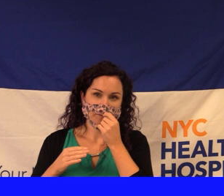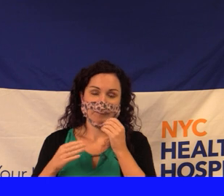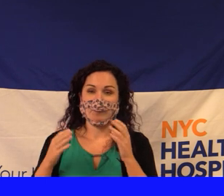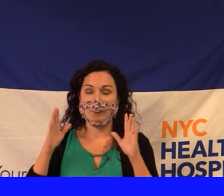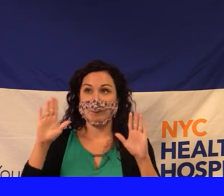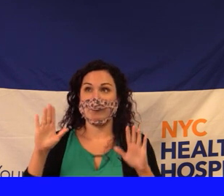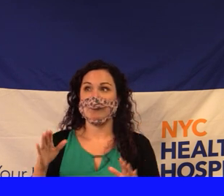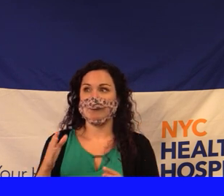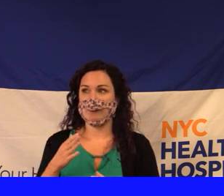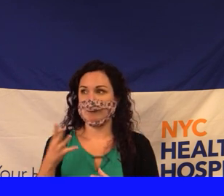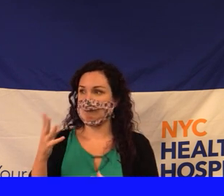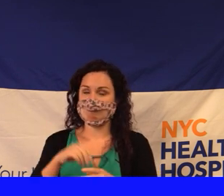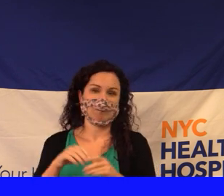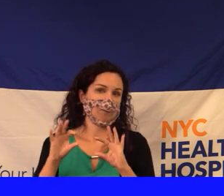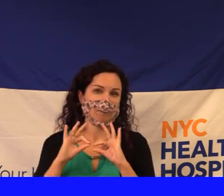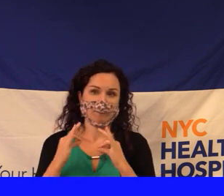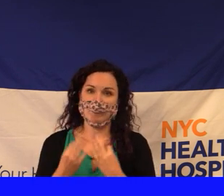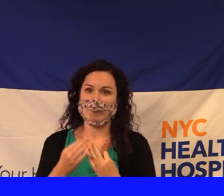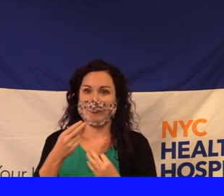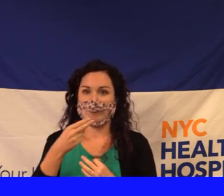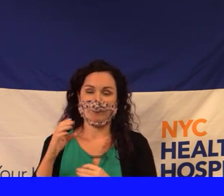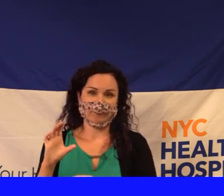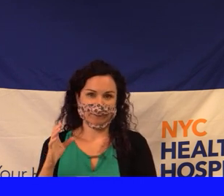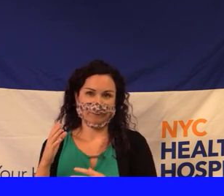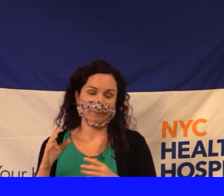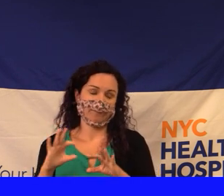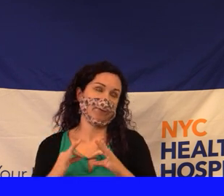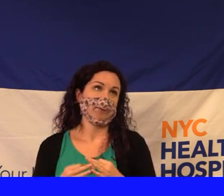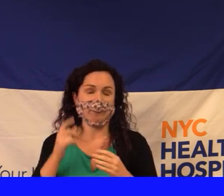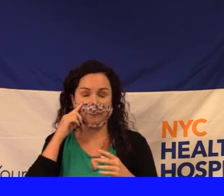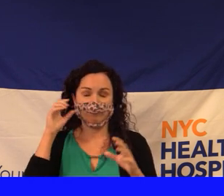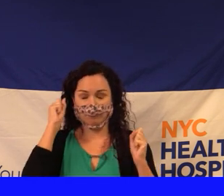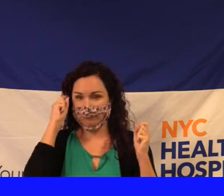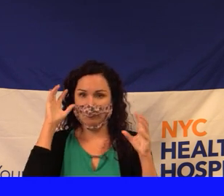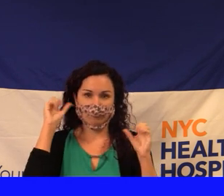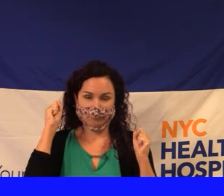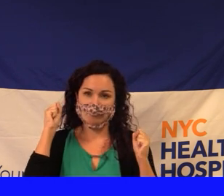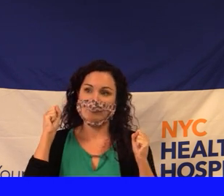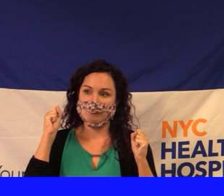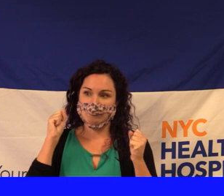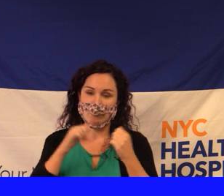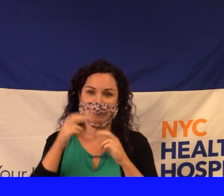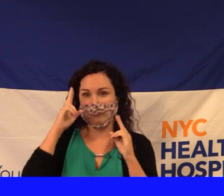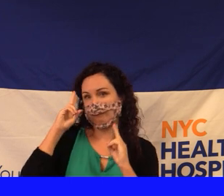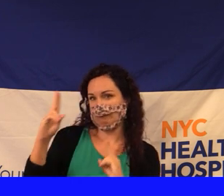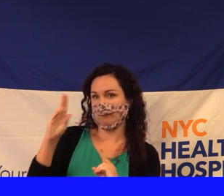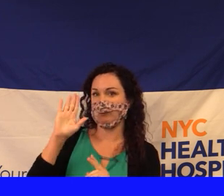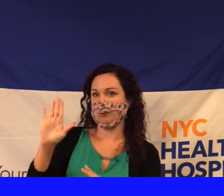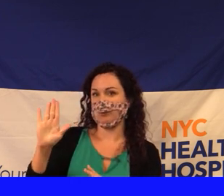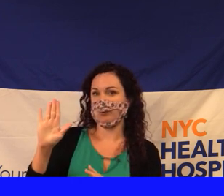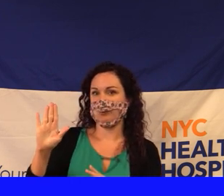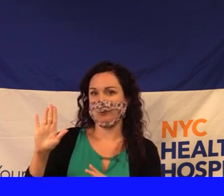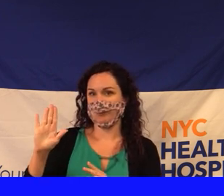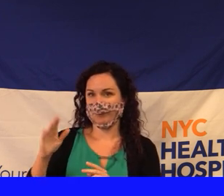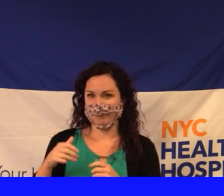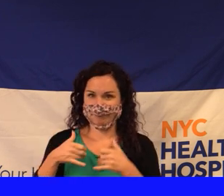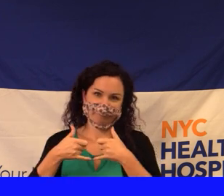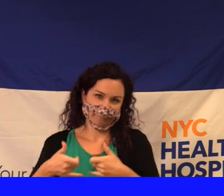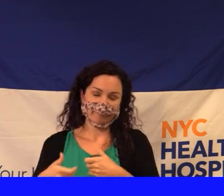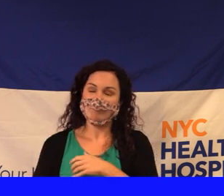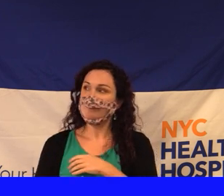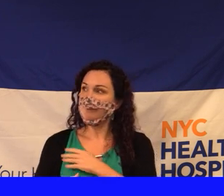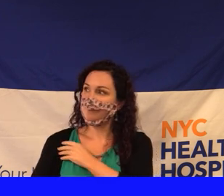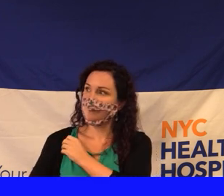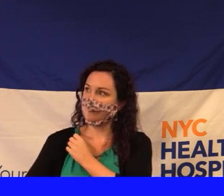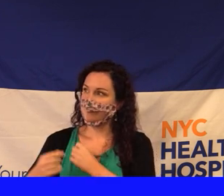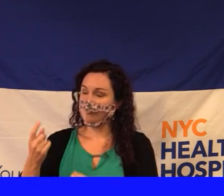family, and I think it's just wonderful the way we're honoring her. Any questions at all for